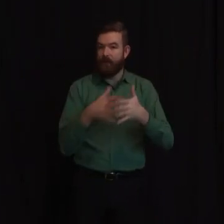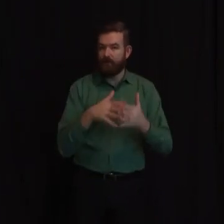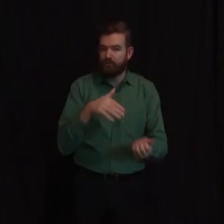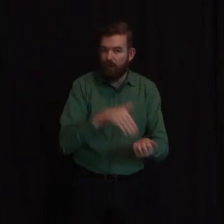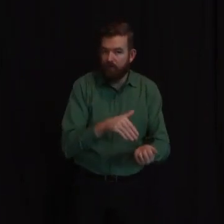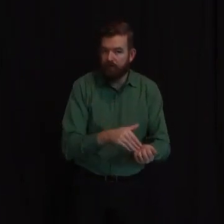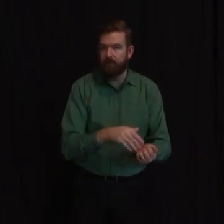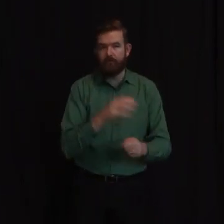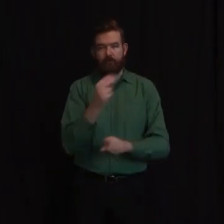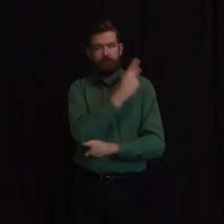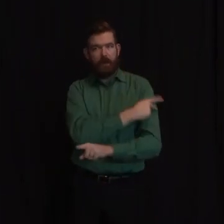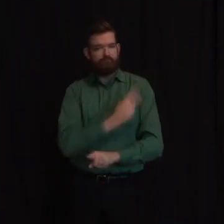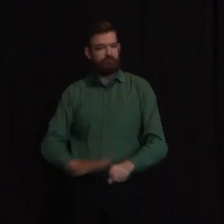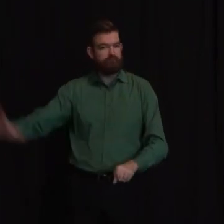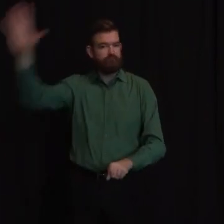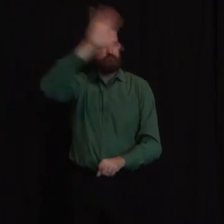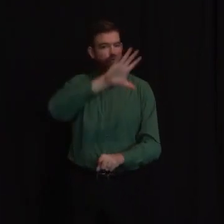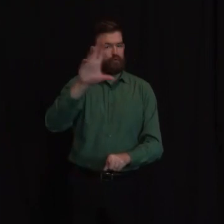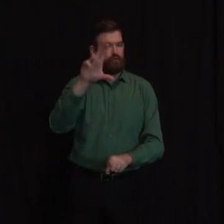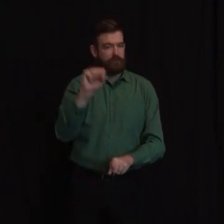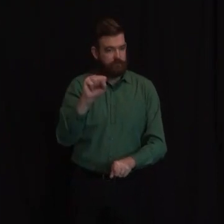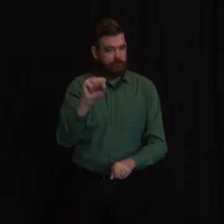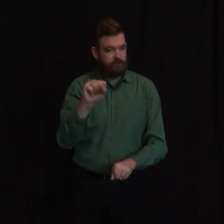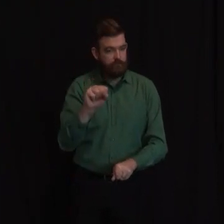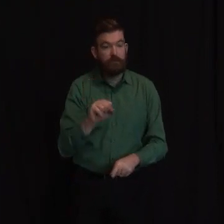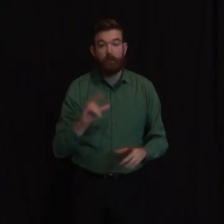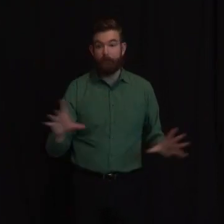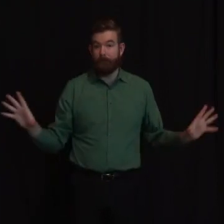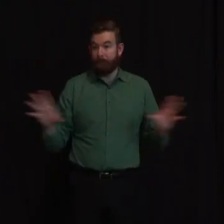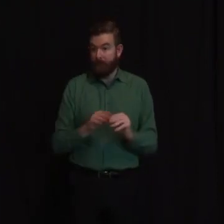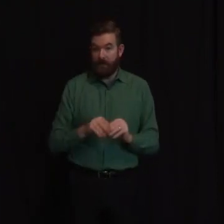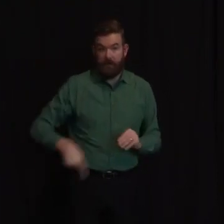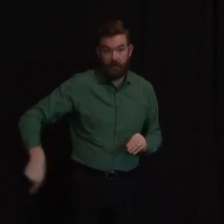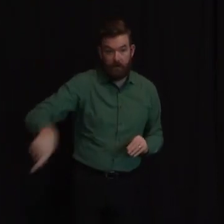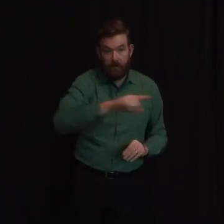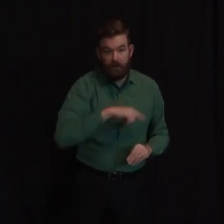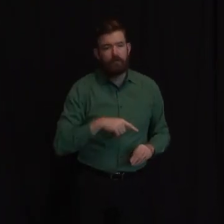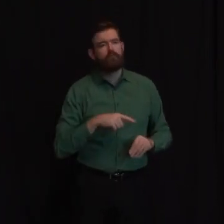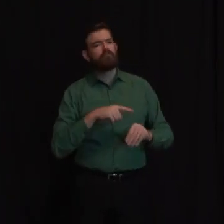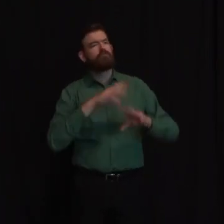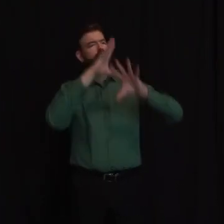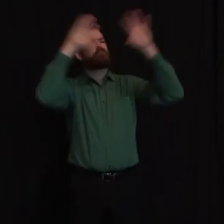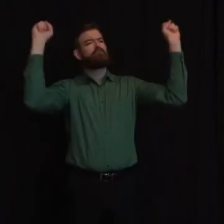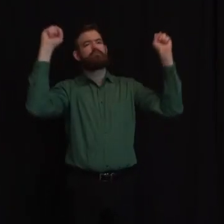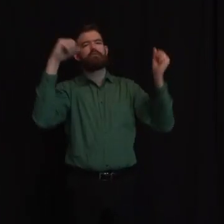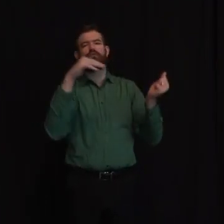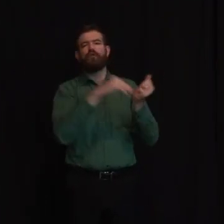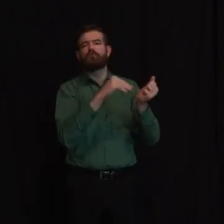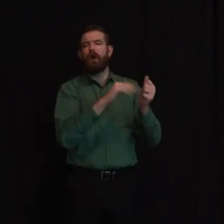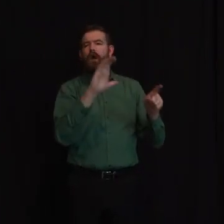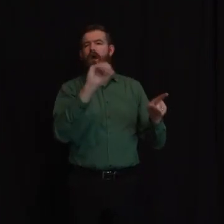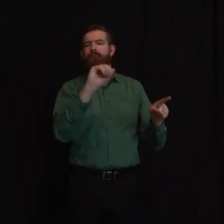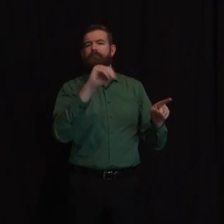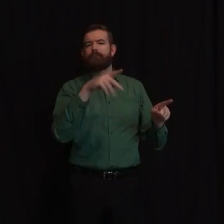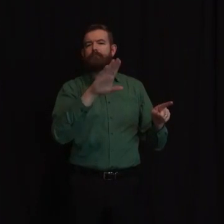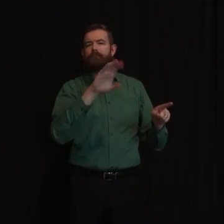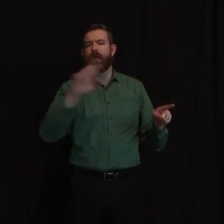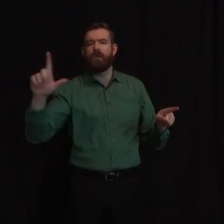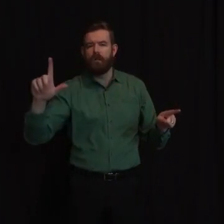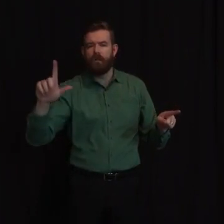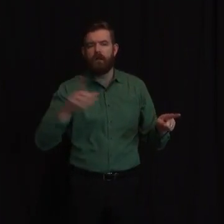States. We were joined by their president, Dr. Damali Campbell, and the following physicians: